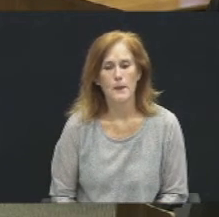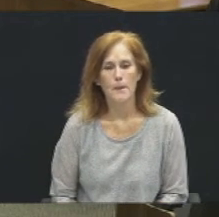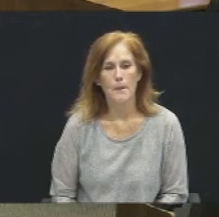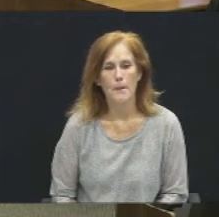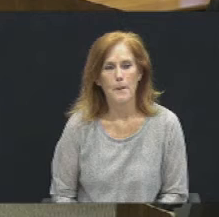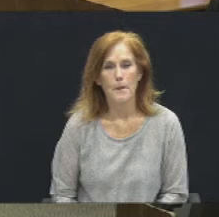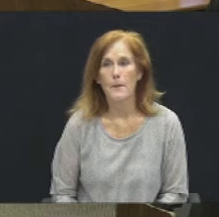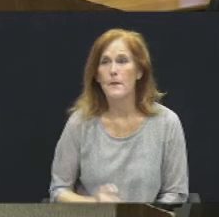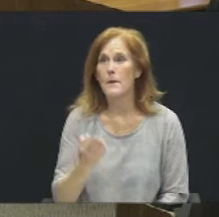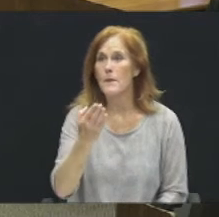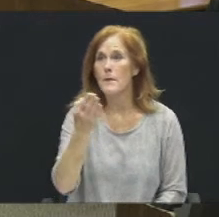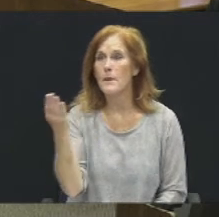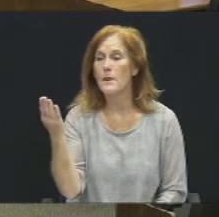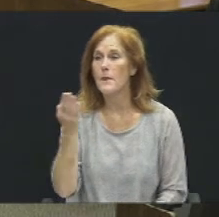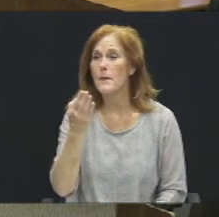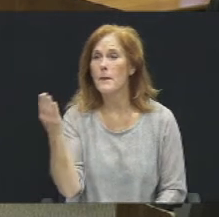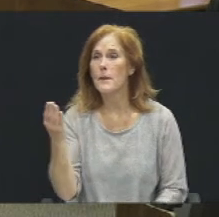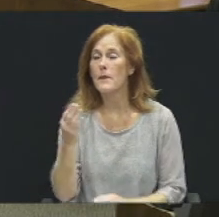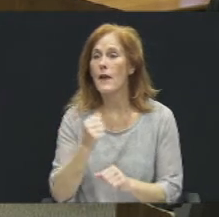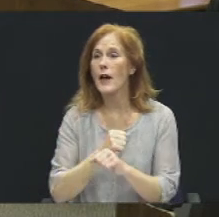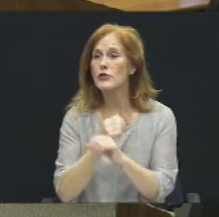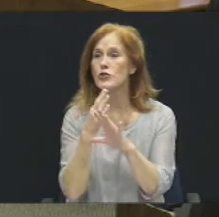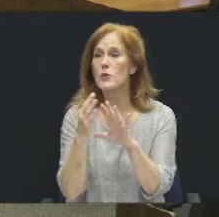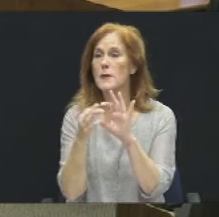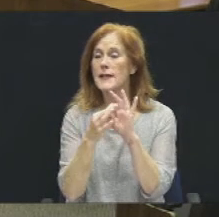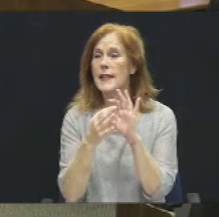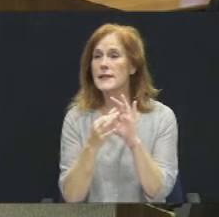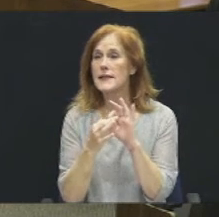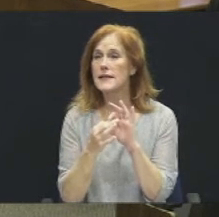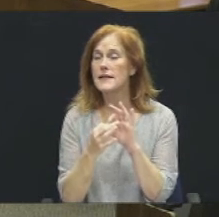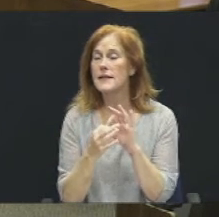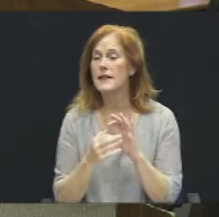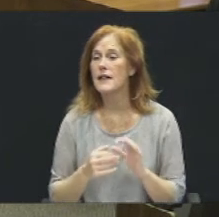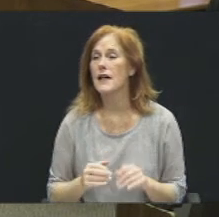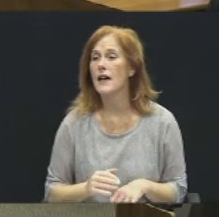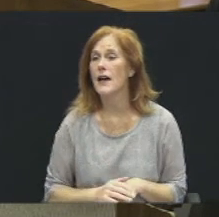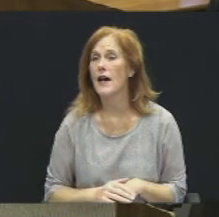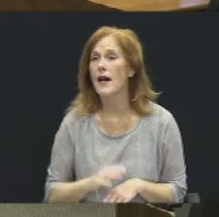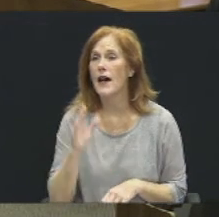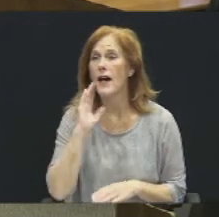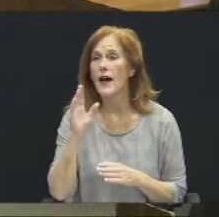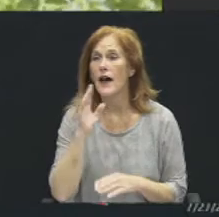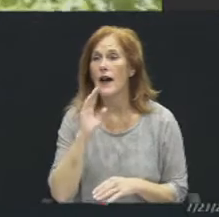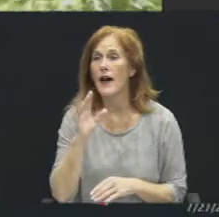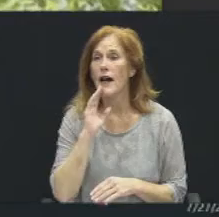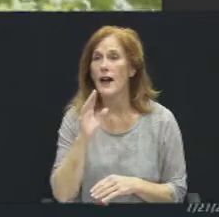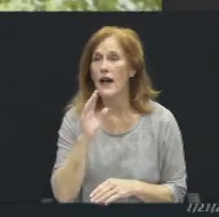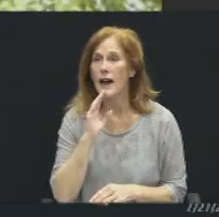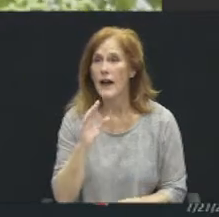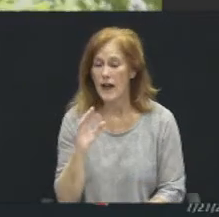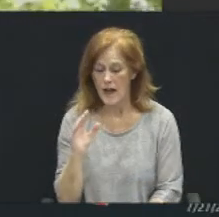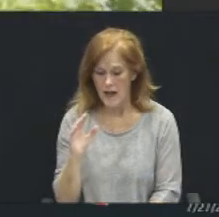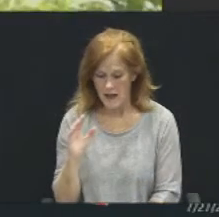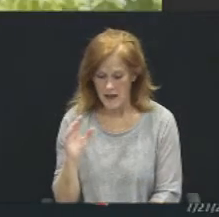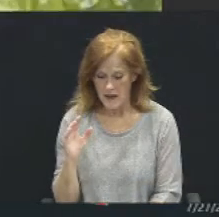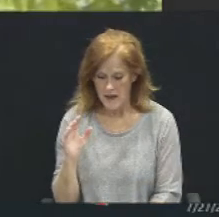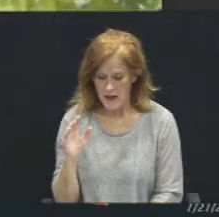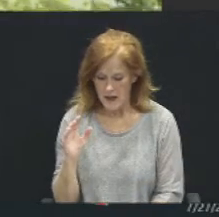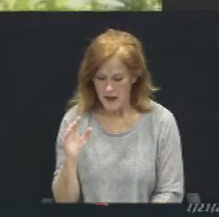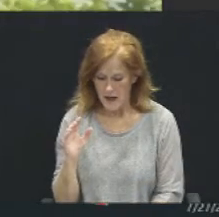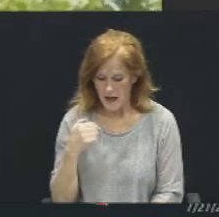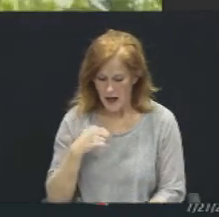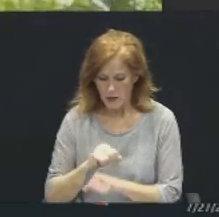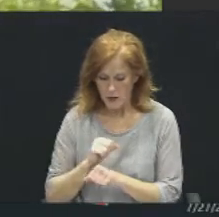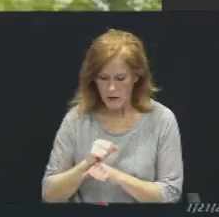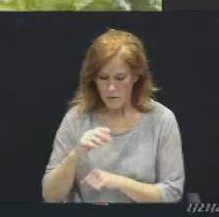about folks that are on the phone? Or on the Zoom, I'm sorry. Hi, I'm Jen Pollack. I work for